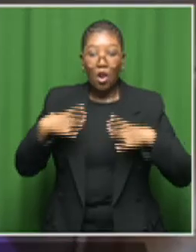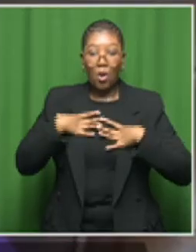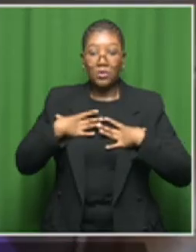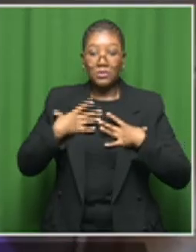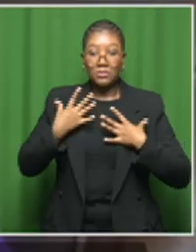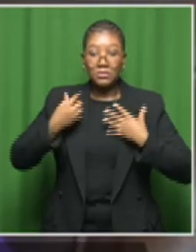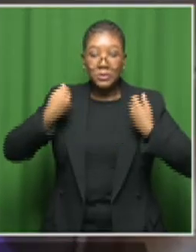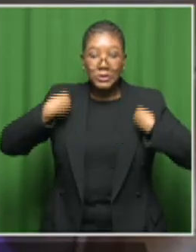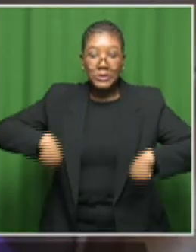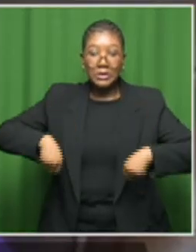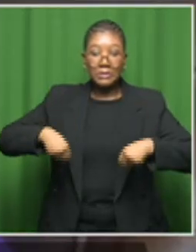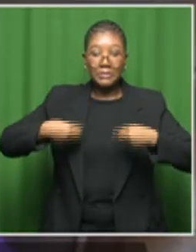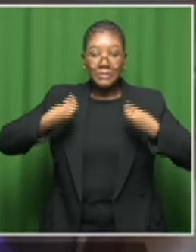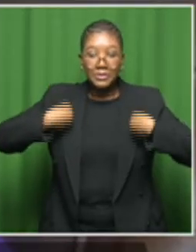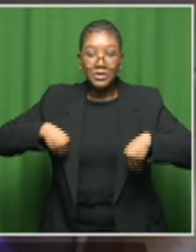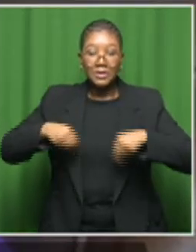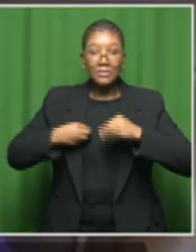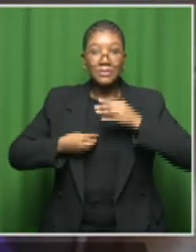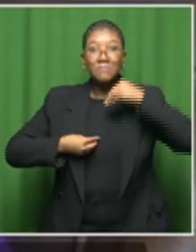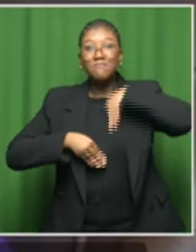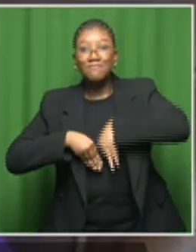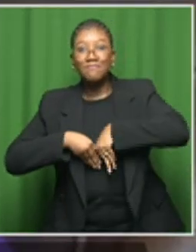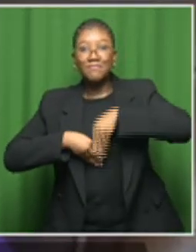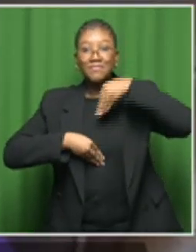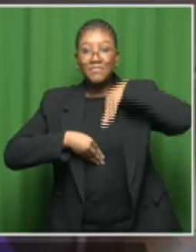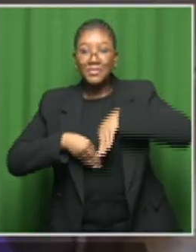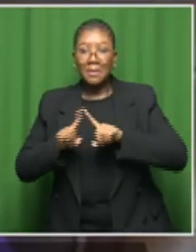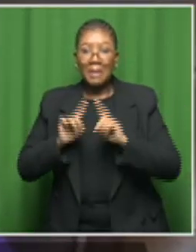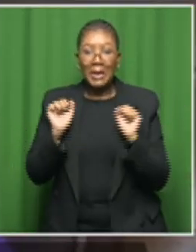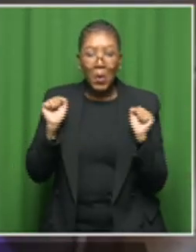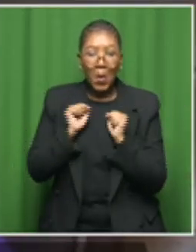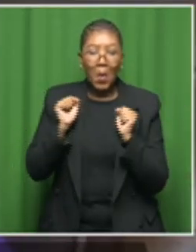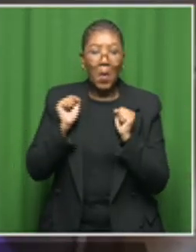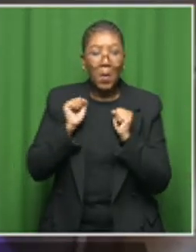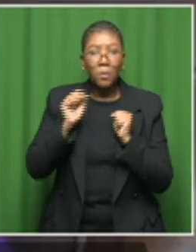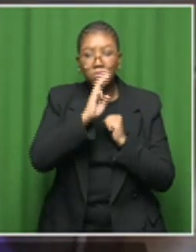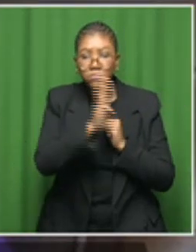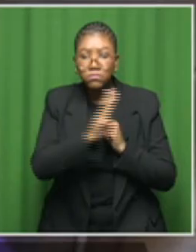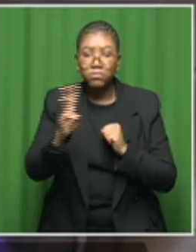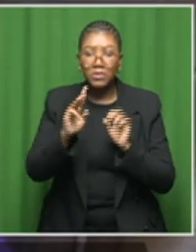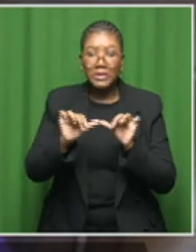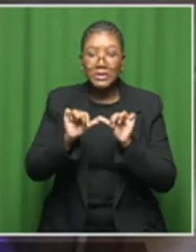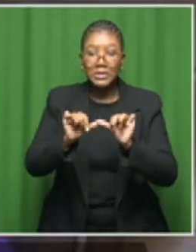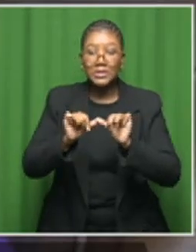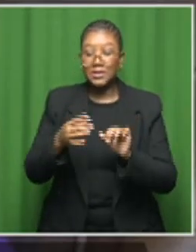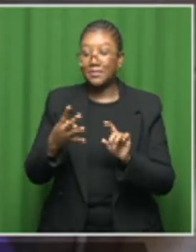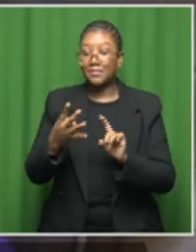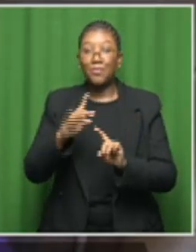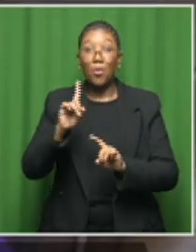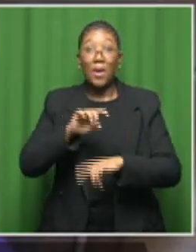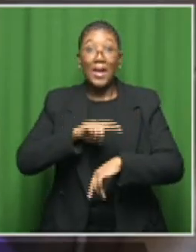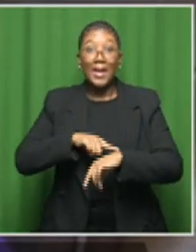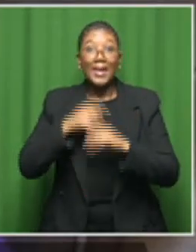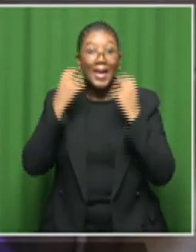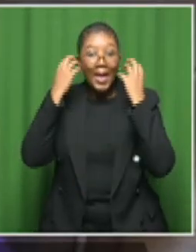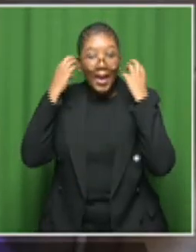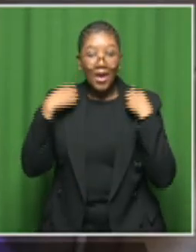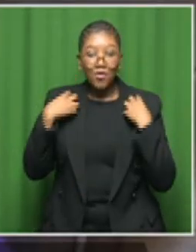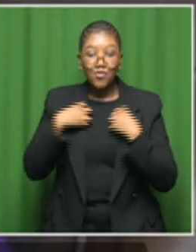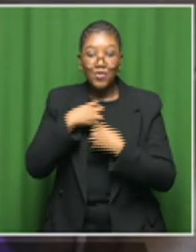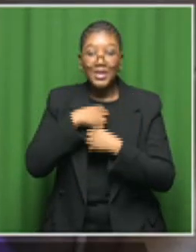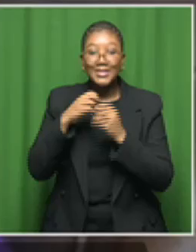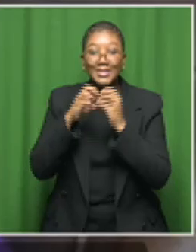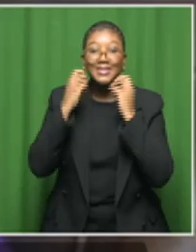get cold. And then I had what also we refer to as the butterfly rash. So I had a rash on my